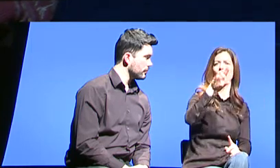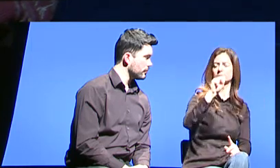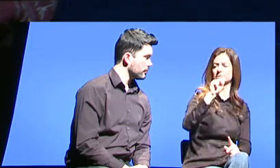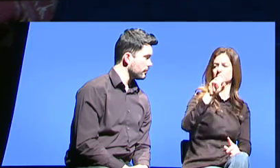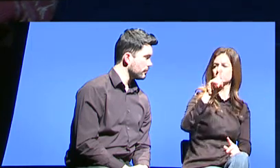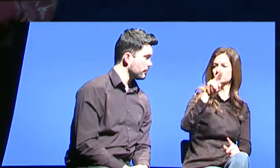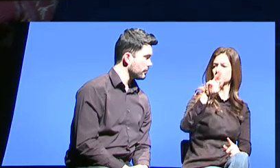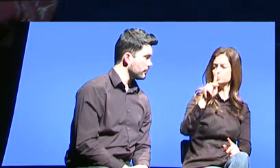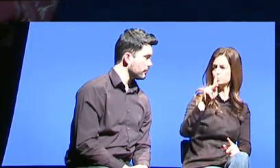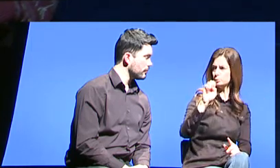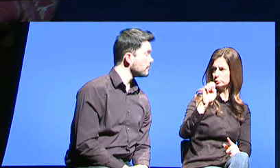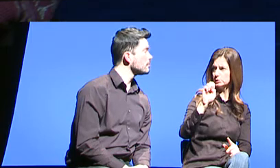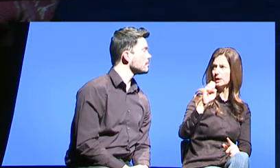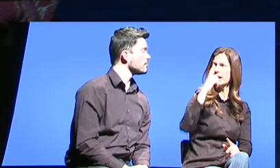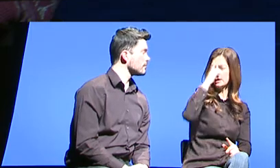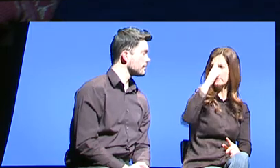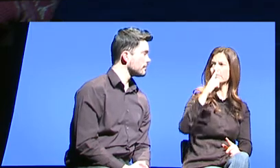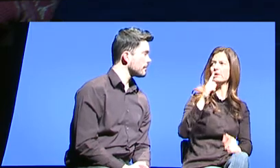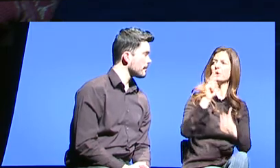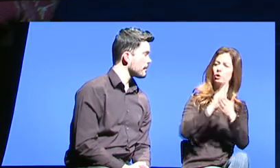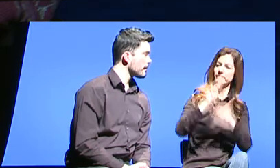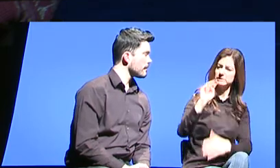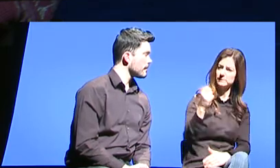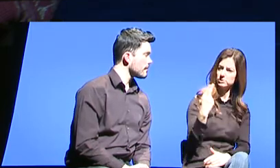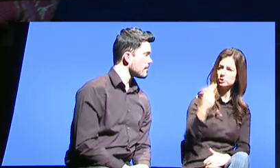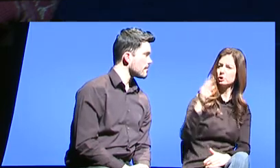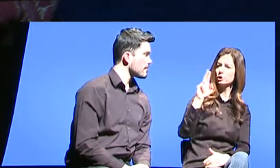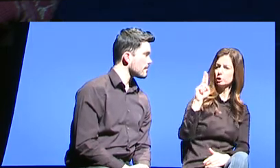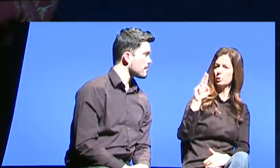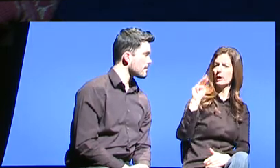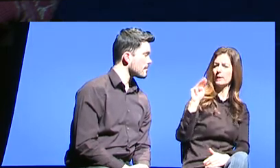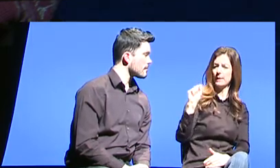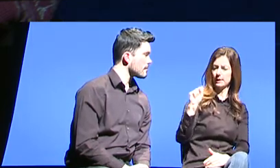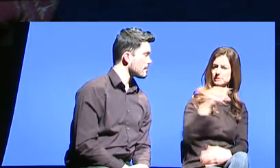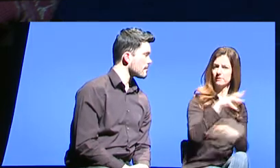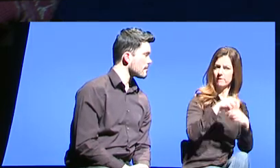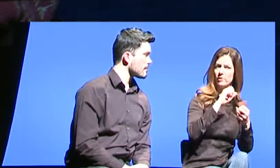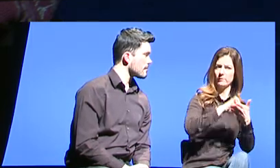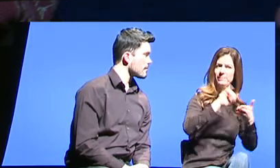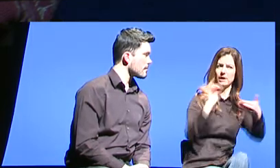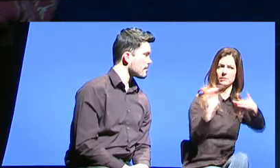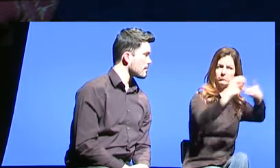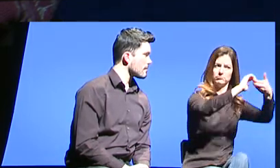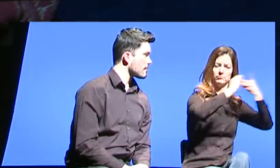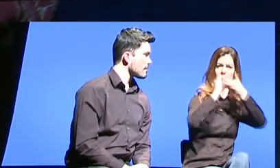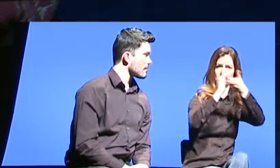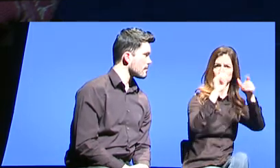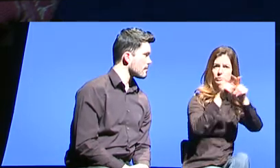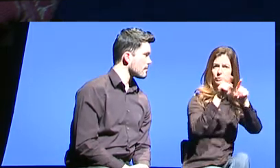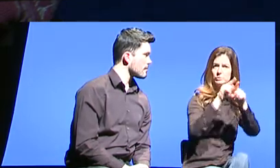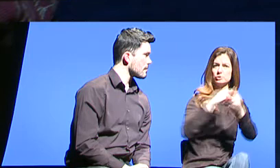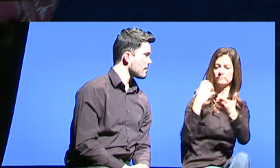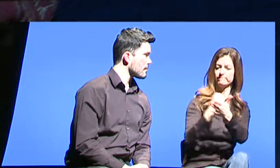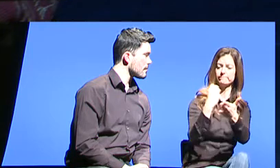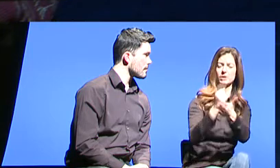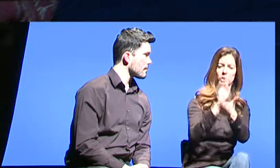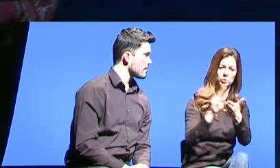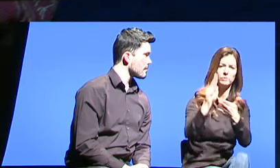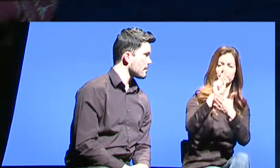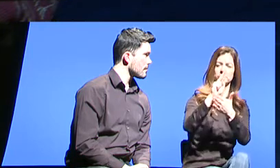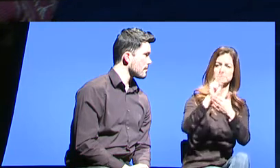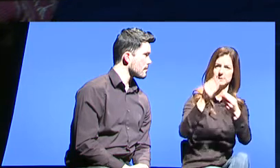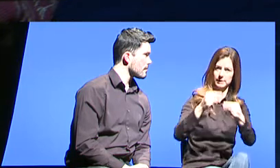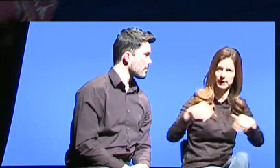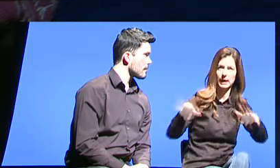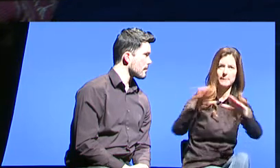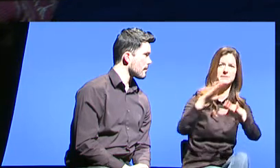Michigan and UMS were a part of this original grant cohort as well, to use university campuses and the arts to engage around